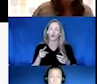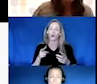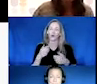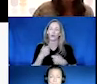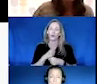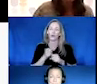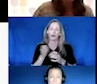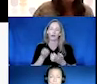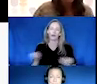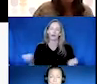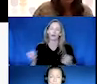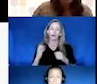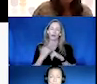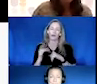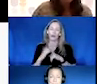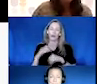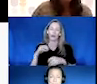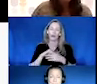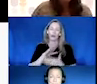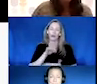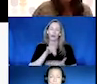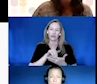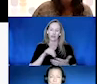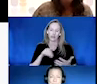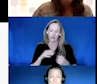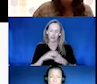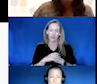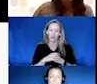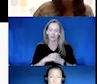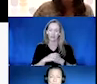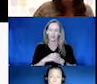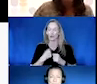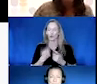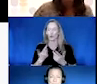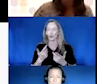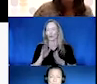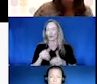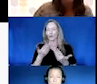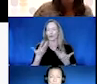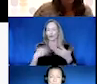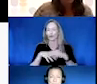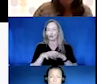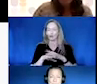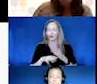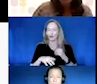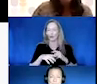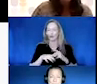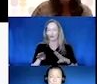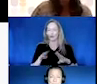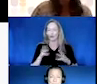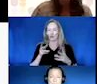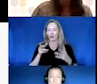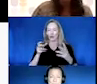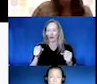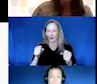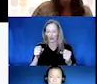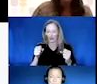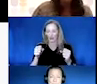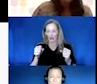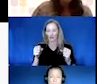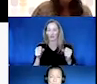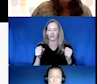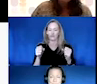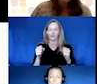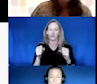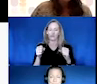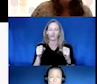specifically because we provide integrated behavioral health and dietetic services at most appointments. And so we wanted to continue